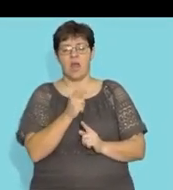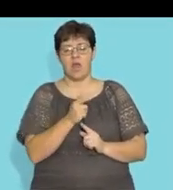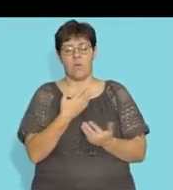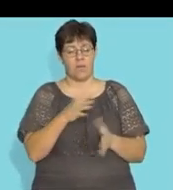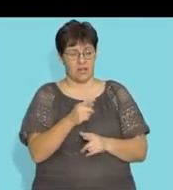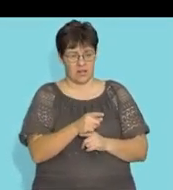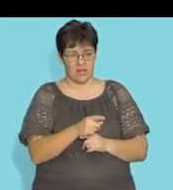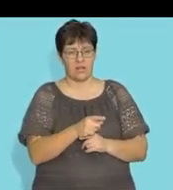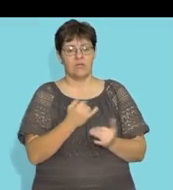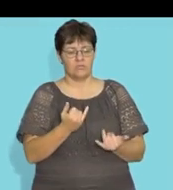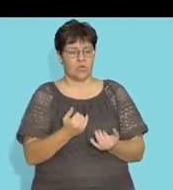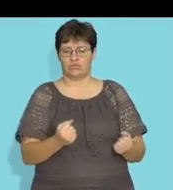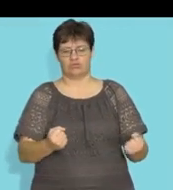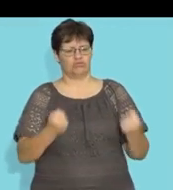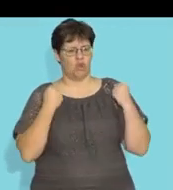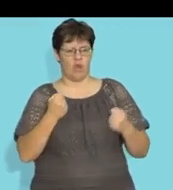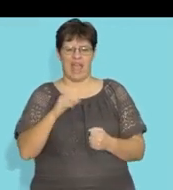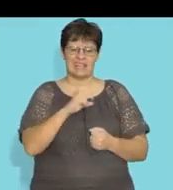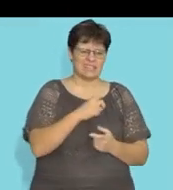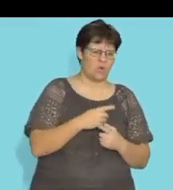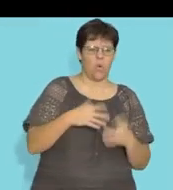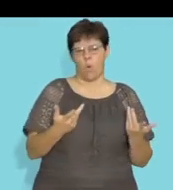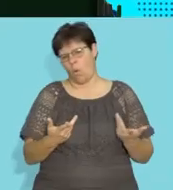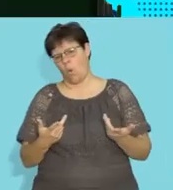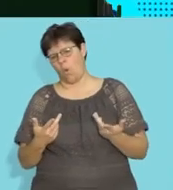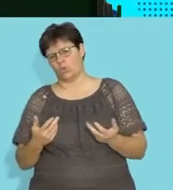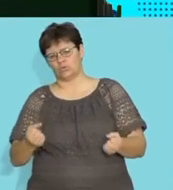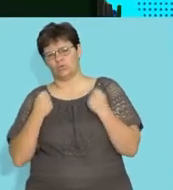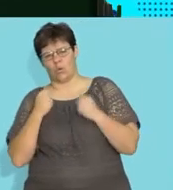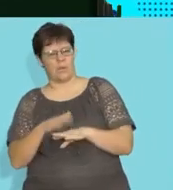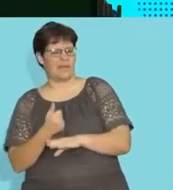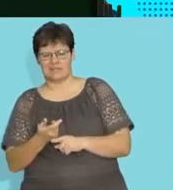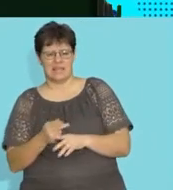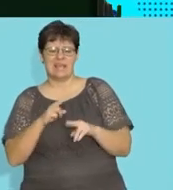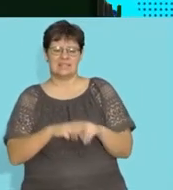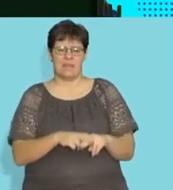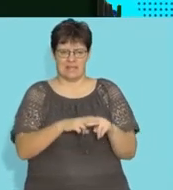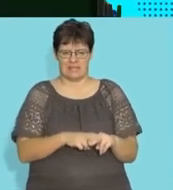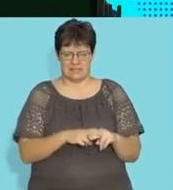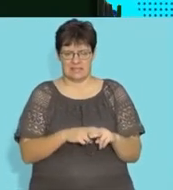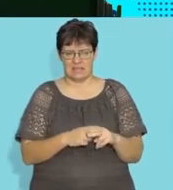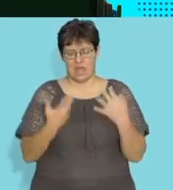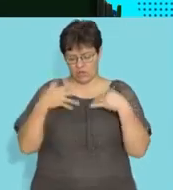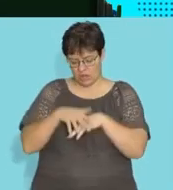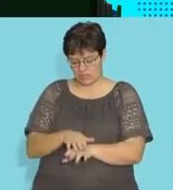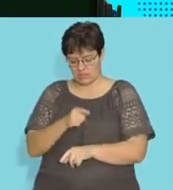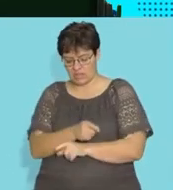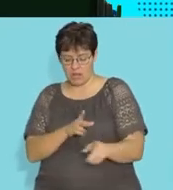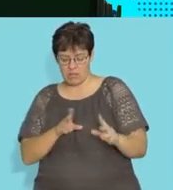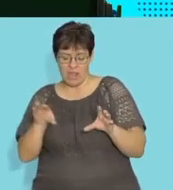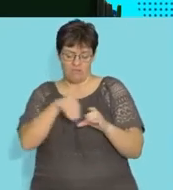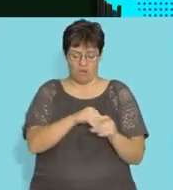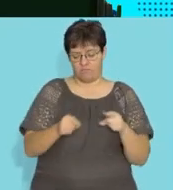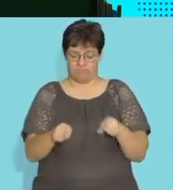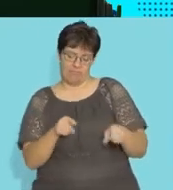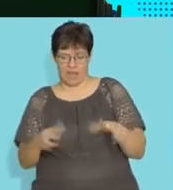an ampholyte, we know that water is not a strong acid or a strong base, because it all depends on the reaction as to